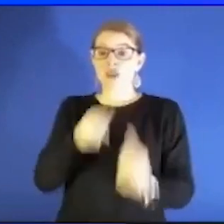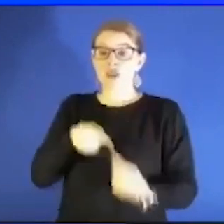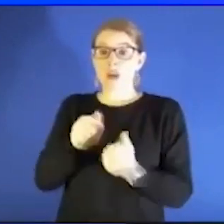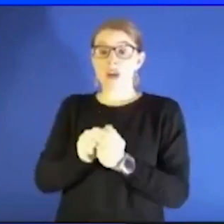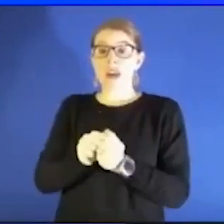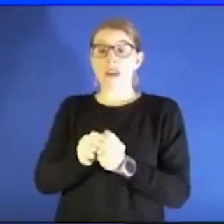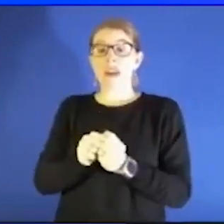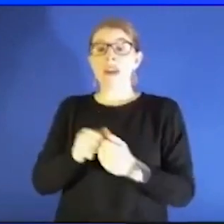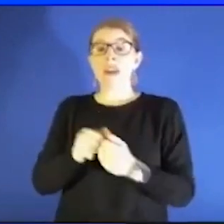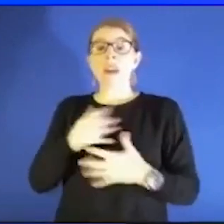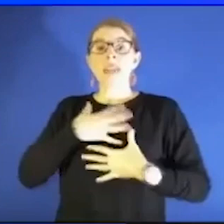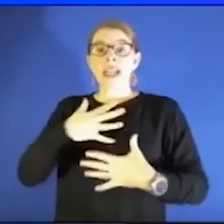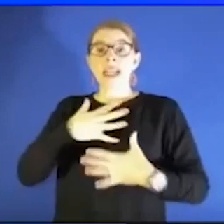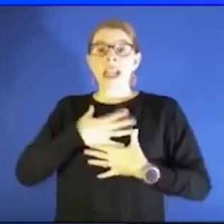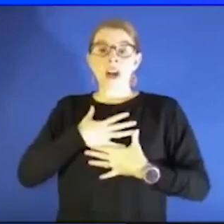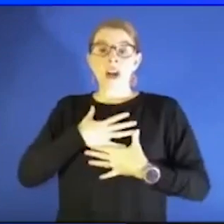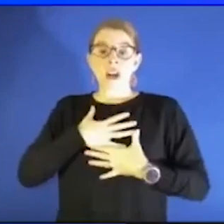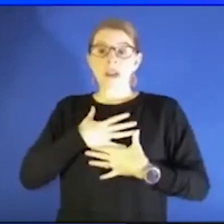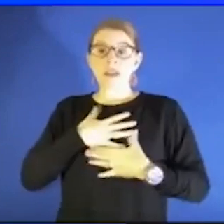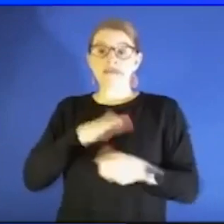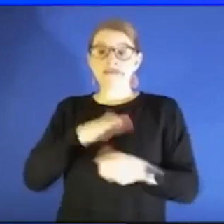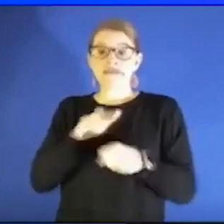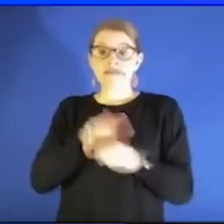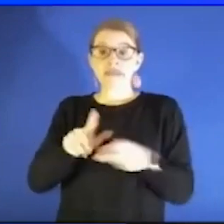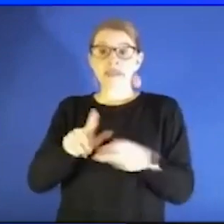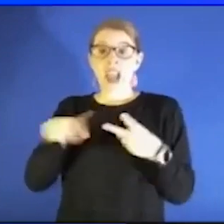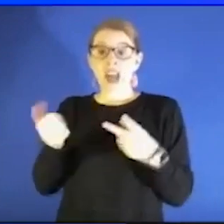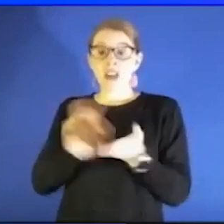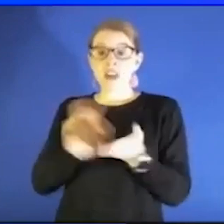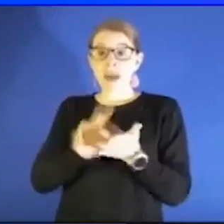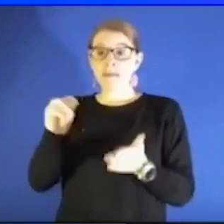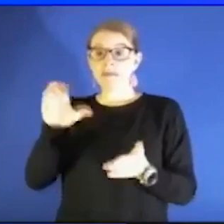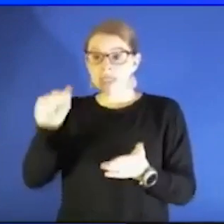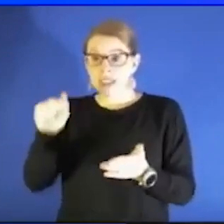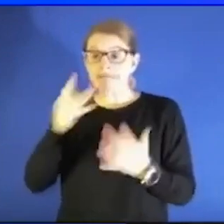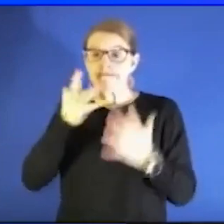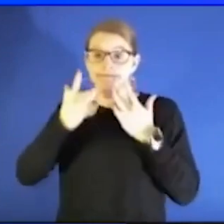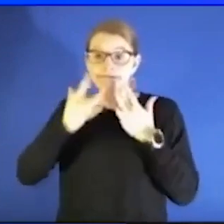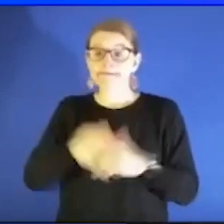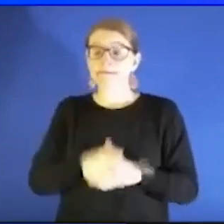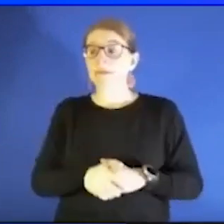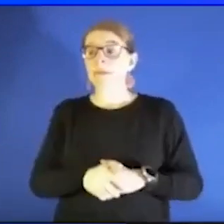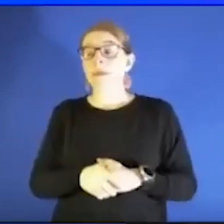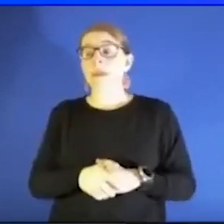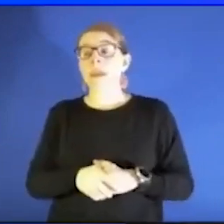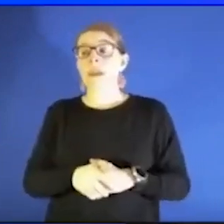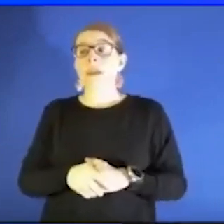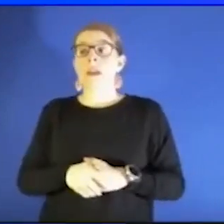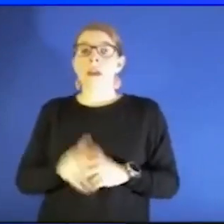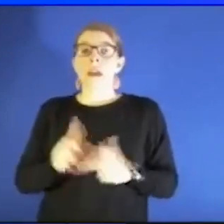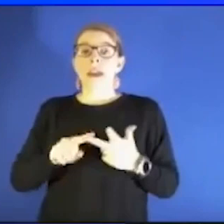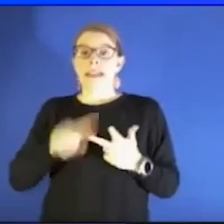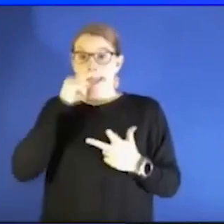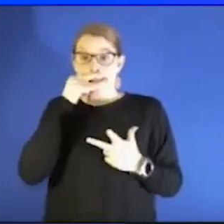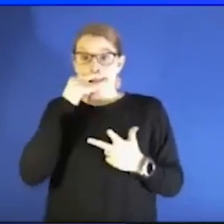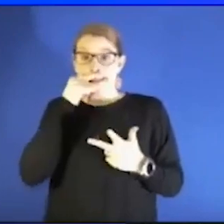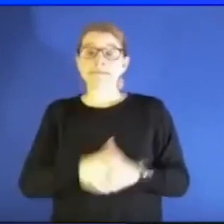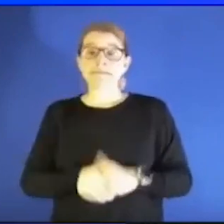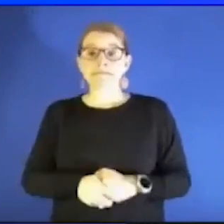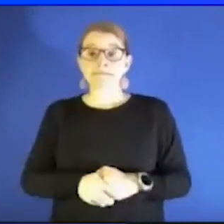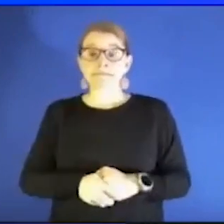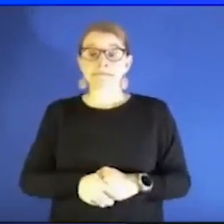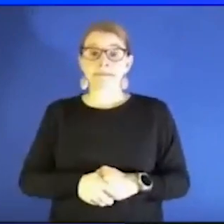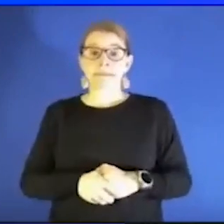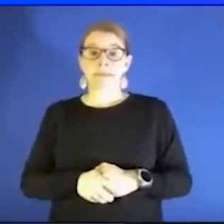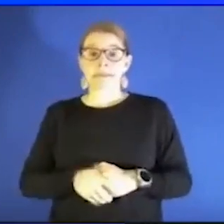capacity. Other meds like monoclonal antibodies have been on short supply. And kids, we've seen record high number of